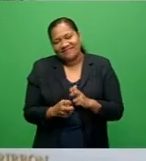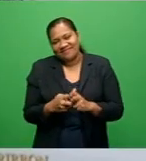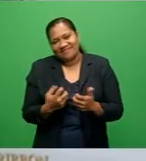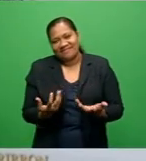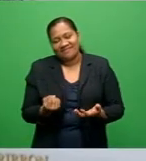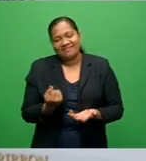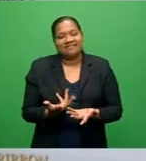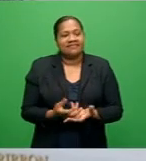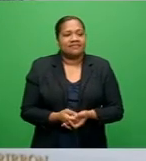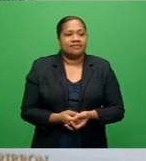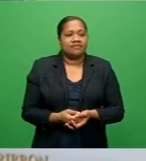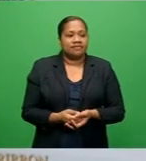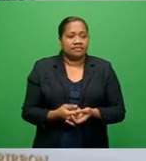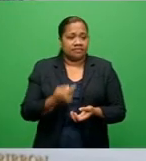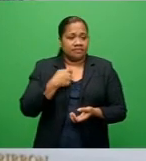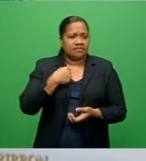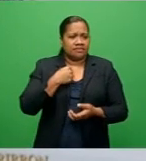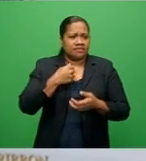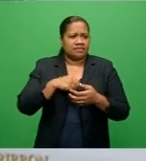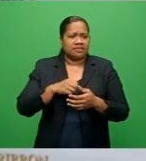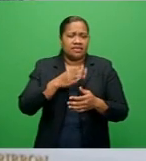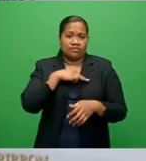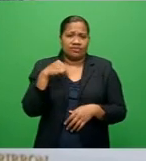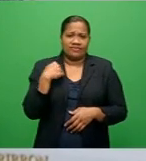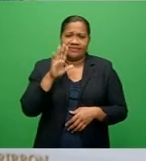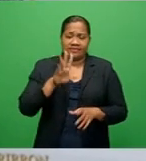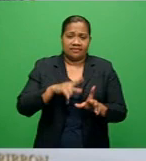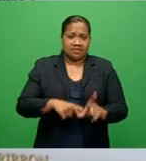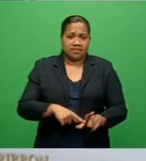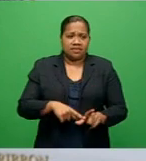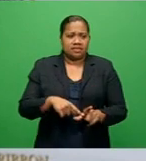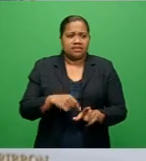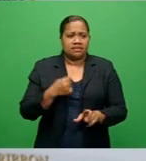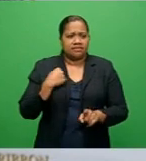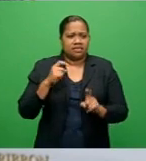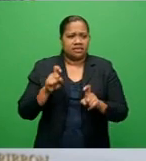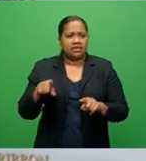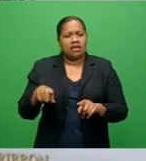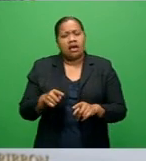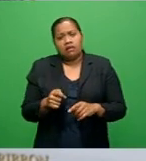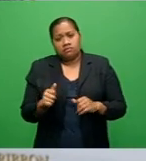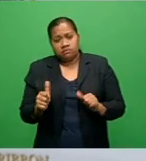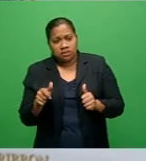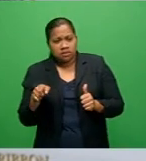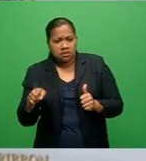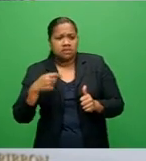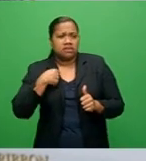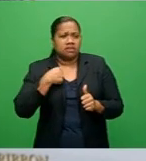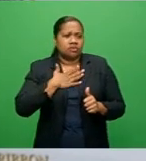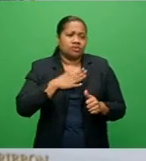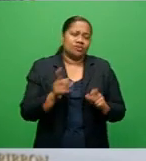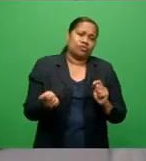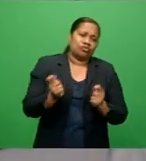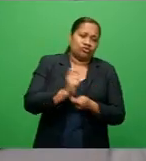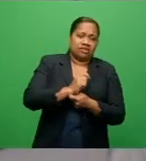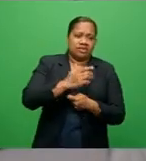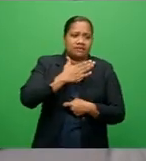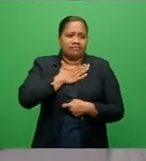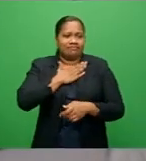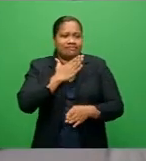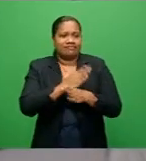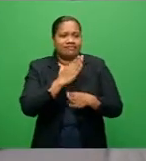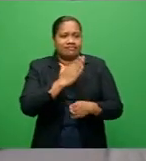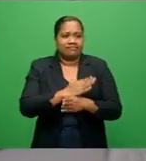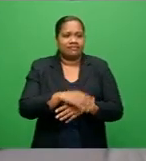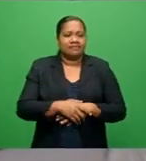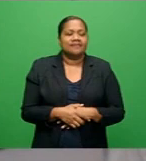officer for 5 years, serving there. After that, I wanted to change my job. It